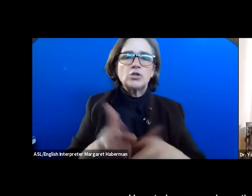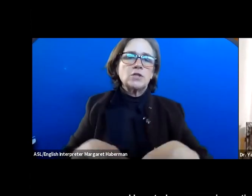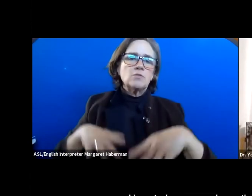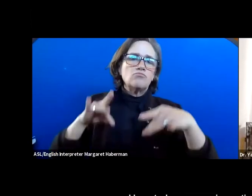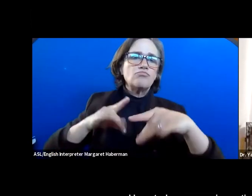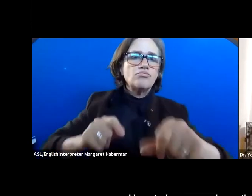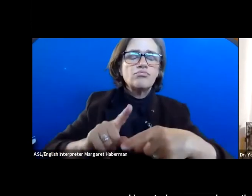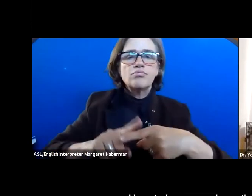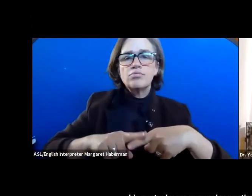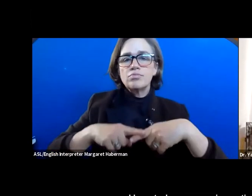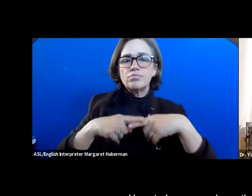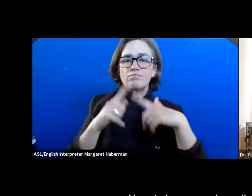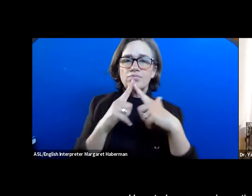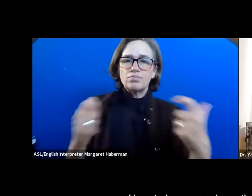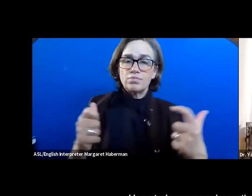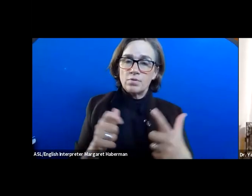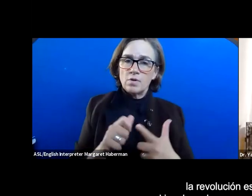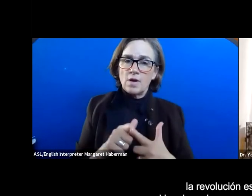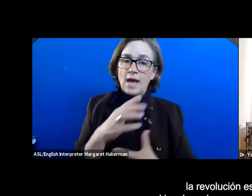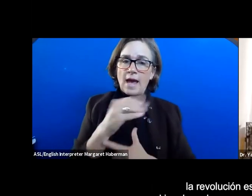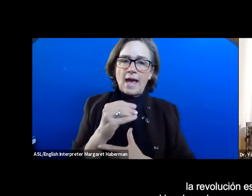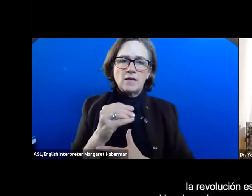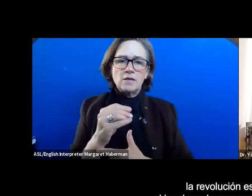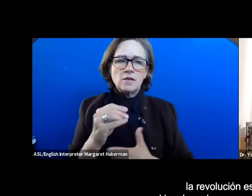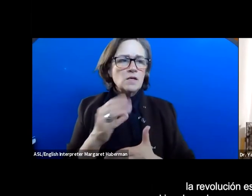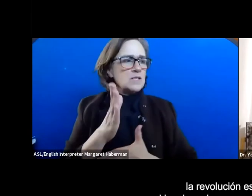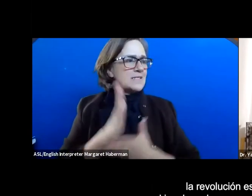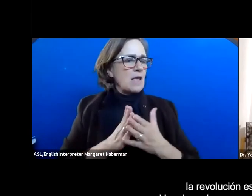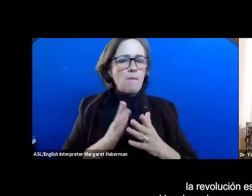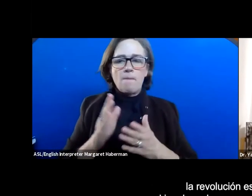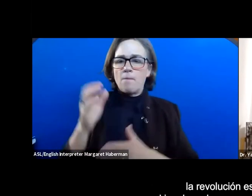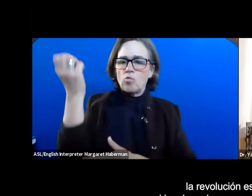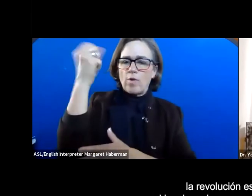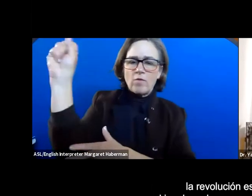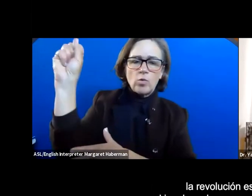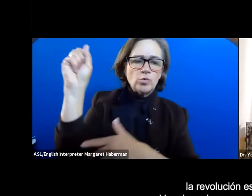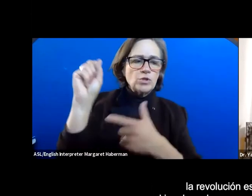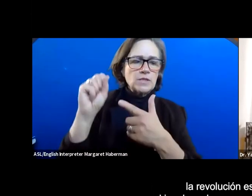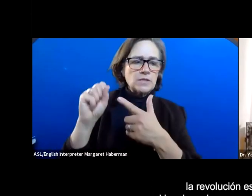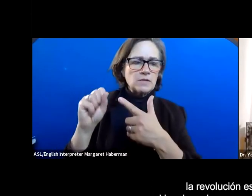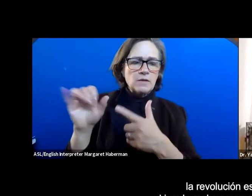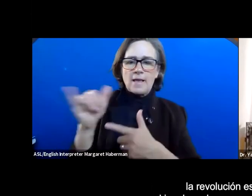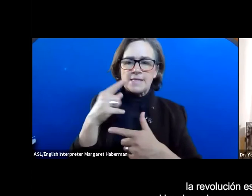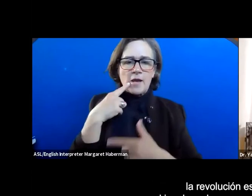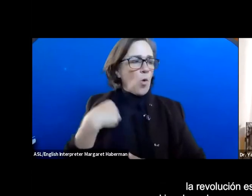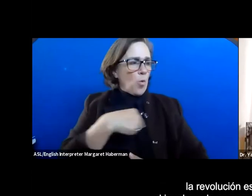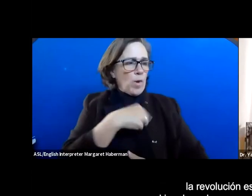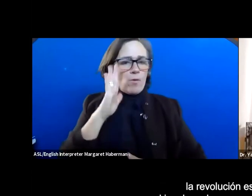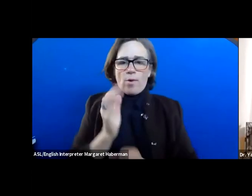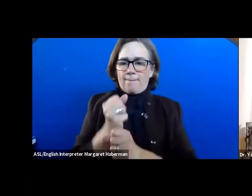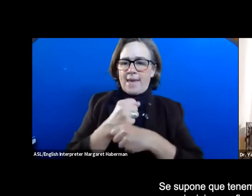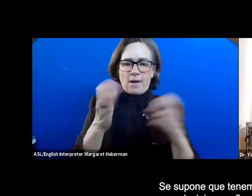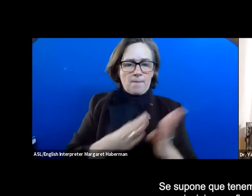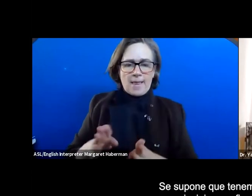in activist spaces that act as if the revolution is a plan, just like the corporation has